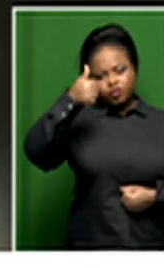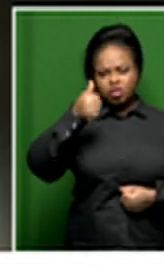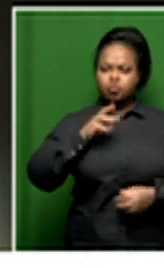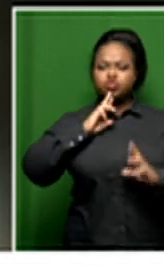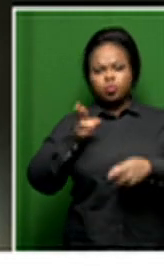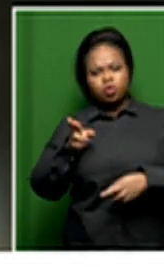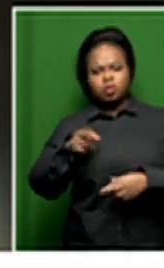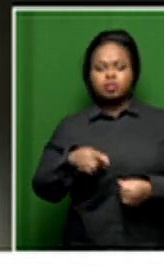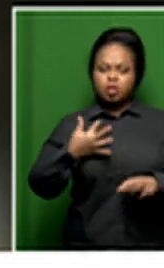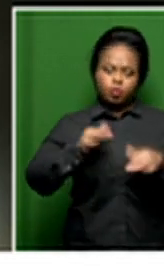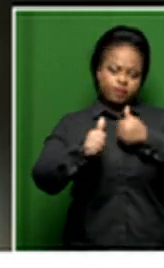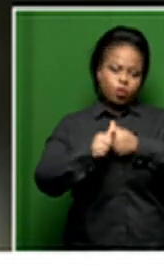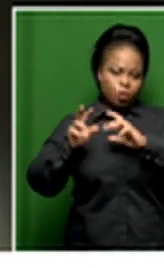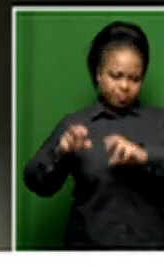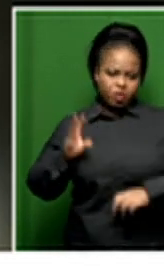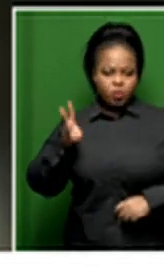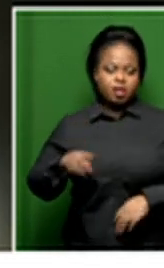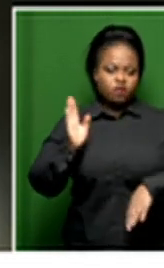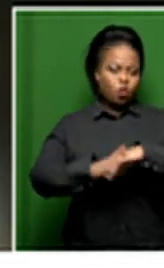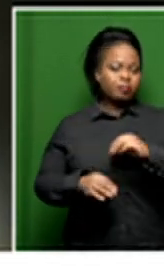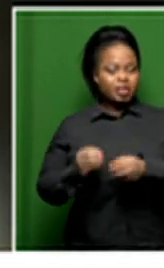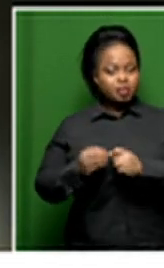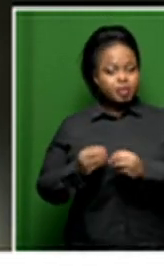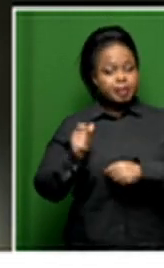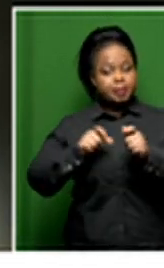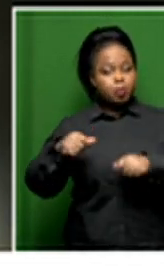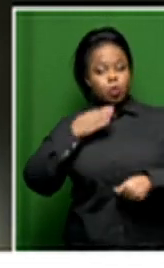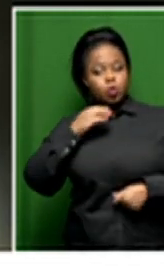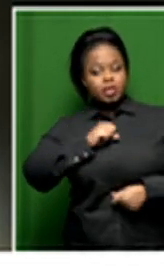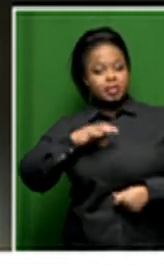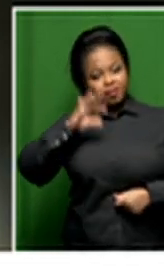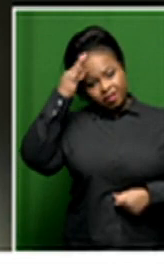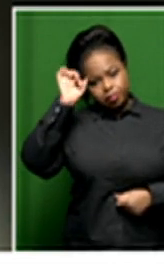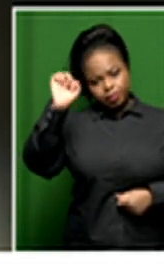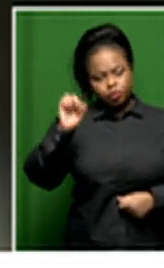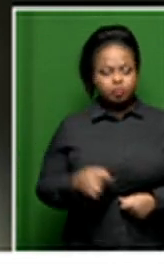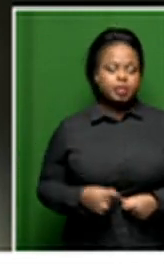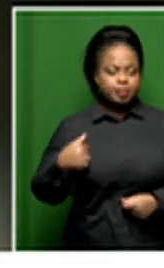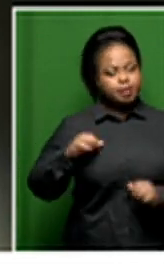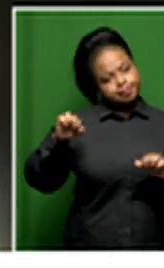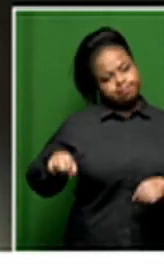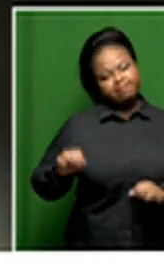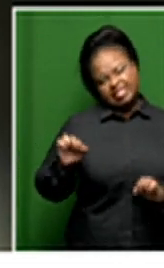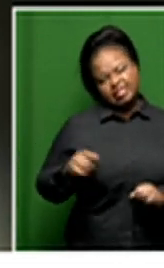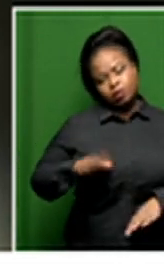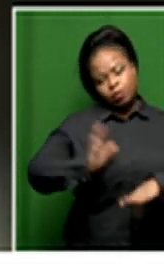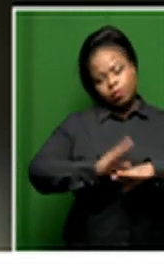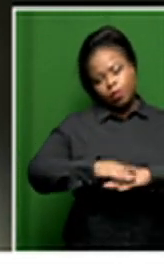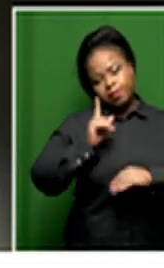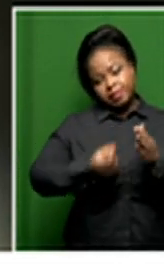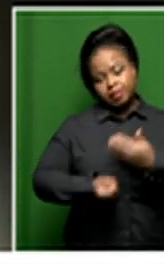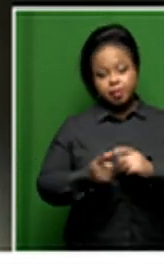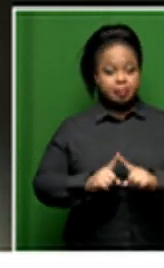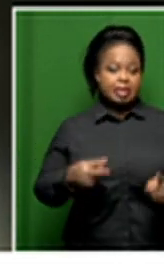we will follow that up. There is consequent management. So I would agree with Steve, we can always do more. Yes, unfortunately,